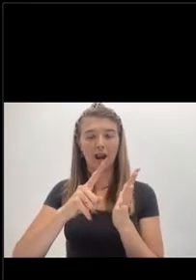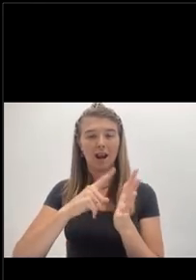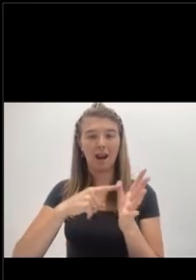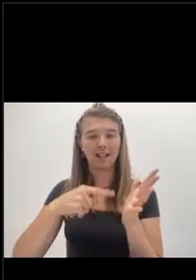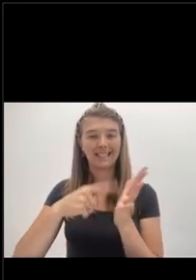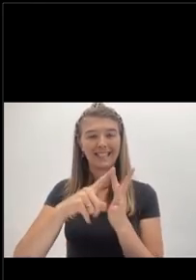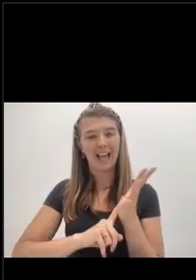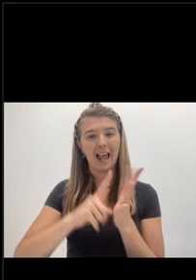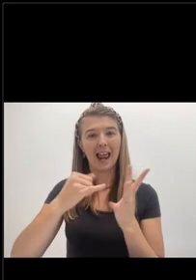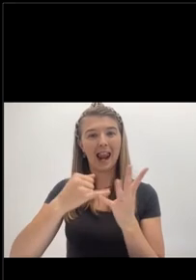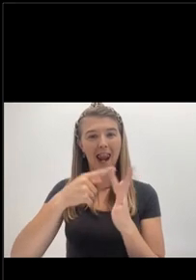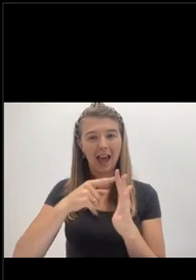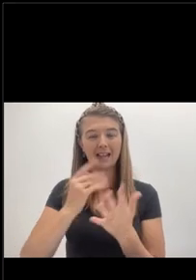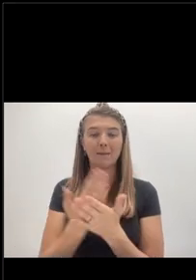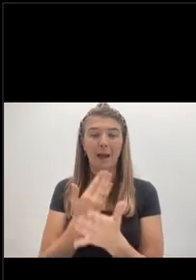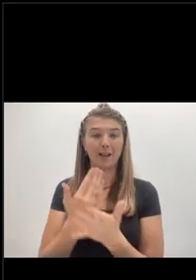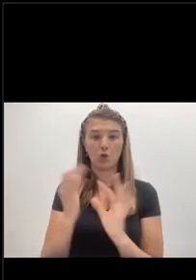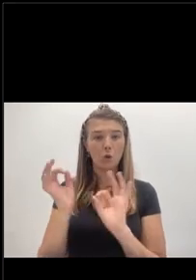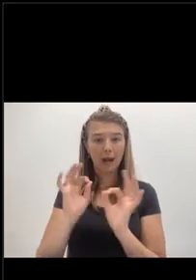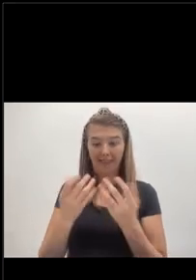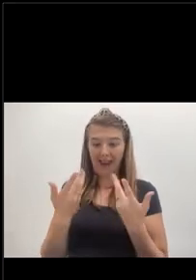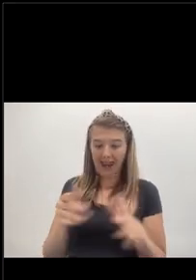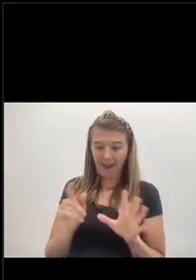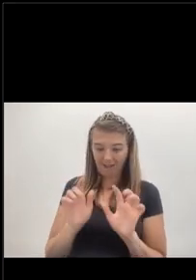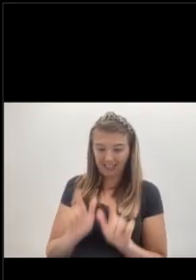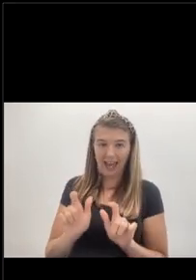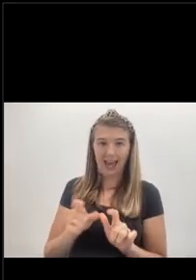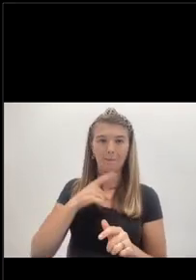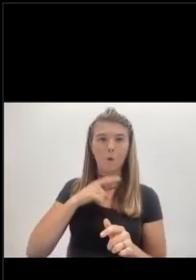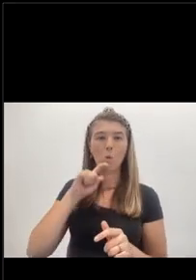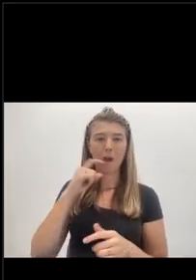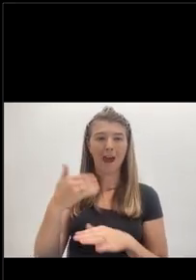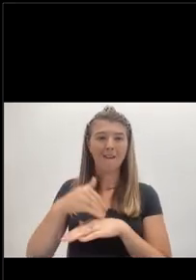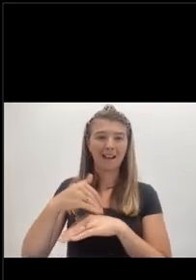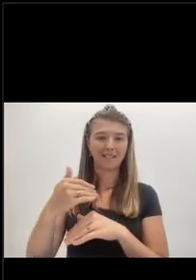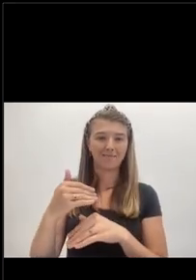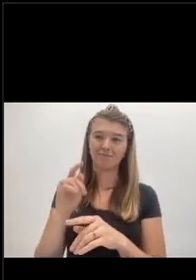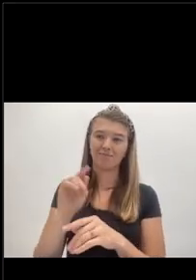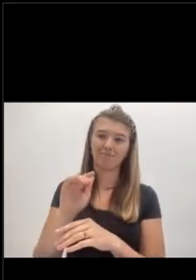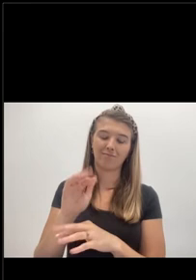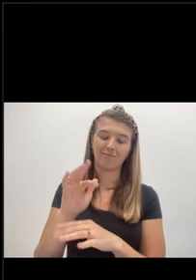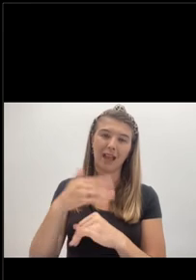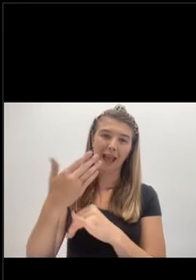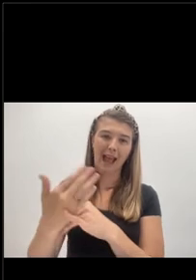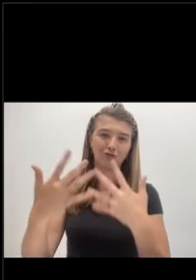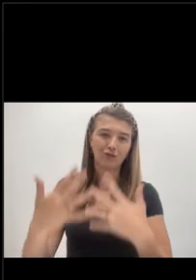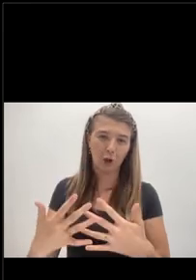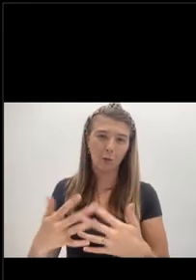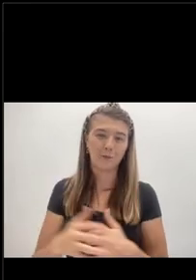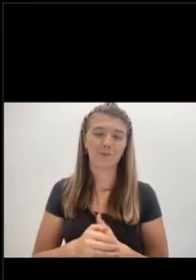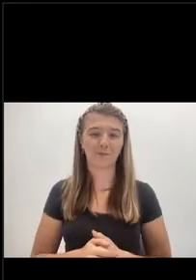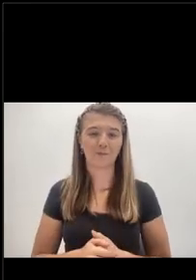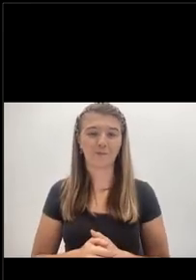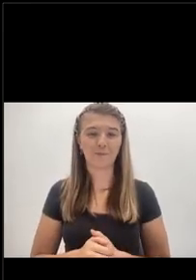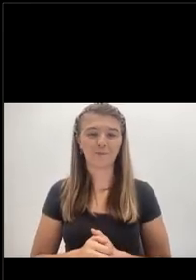affect the properties of your final polymer a lot. Another option is not to crystallize out